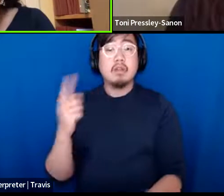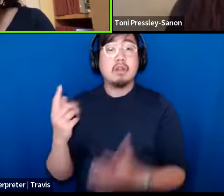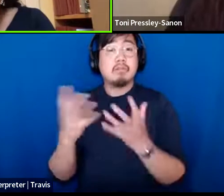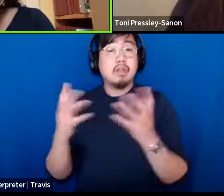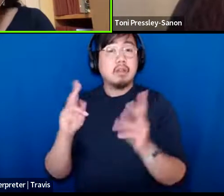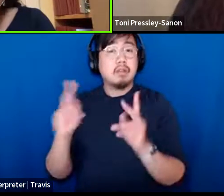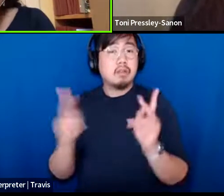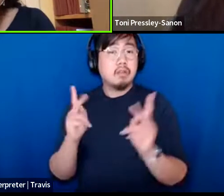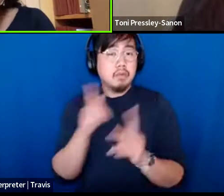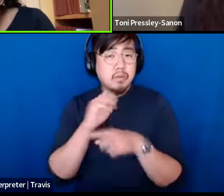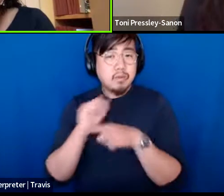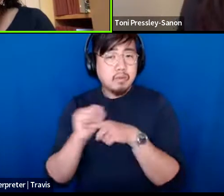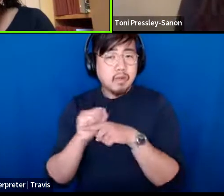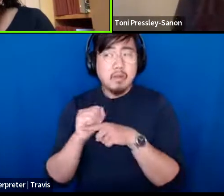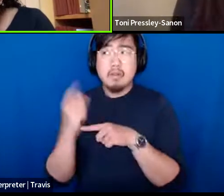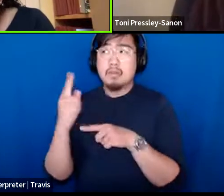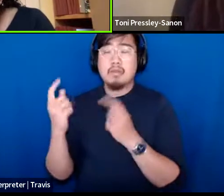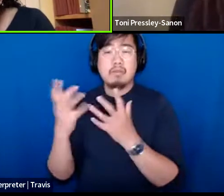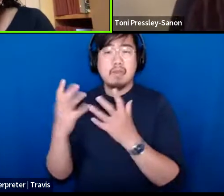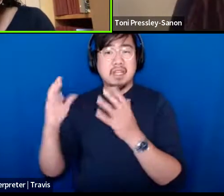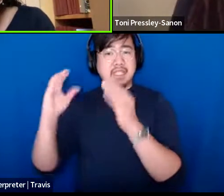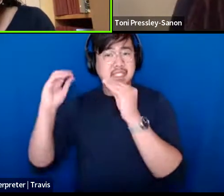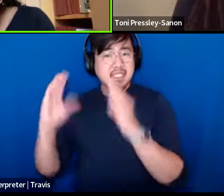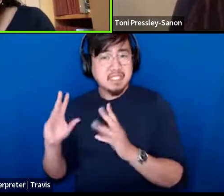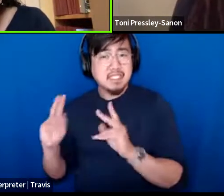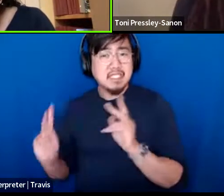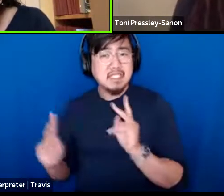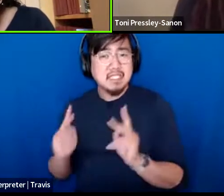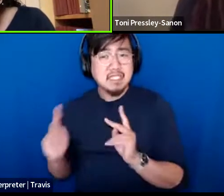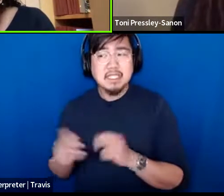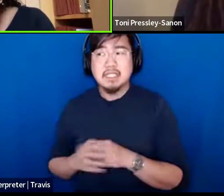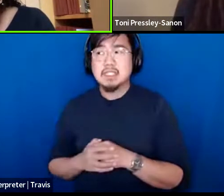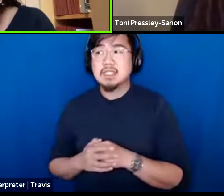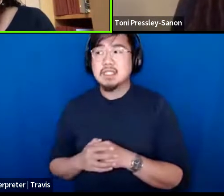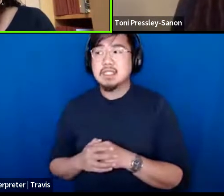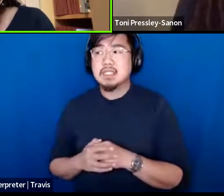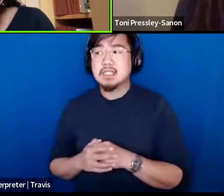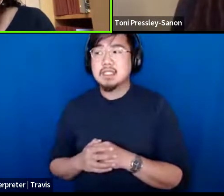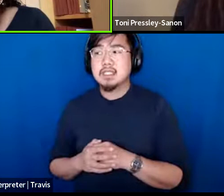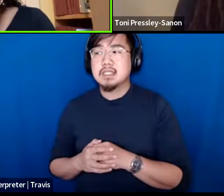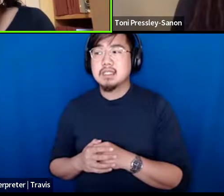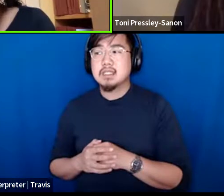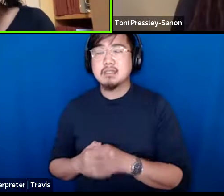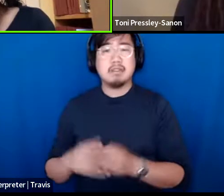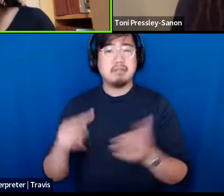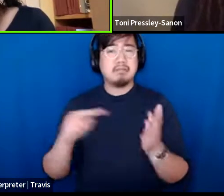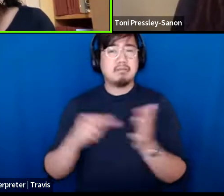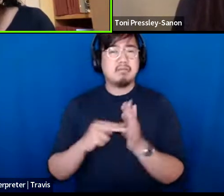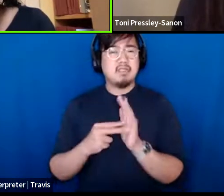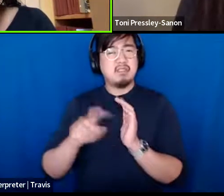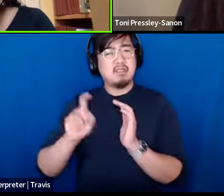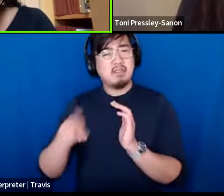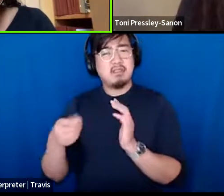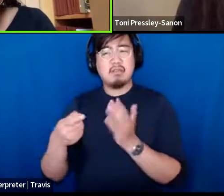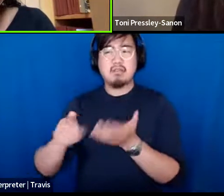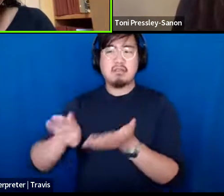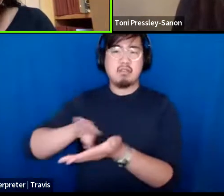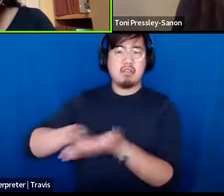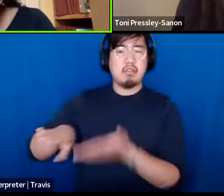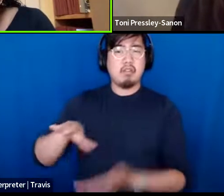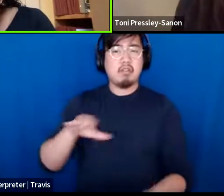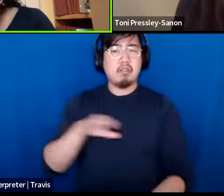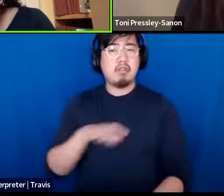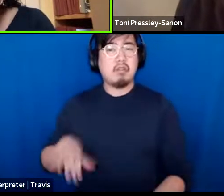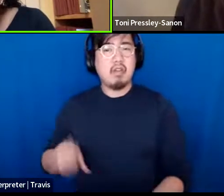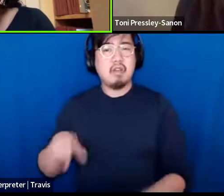and teachers, there didn't necessarily, and still doesn't need to be, a disavowal of, say, the Christian tradition and the